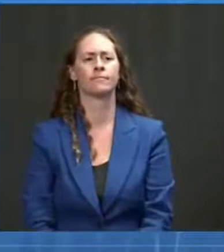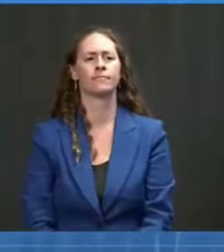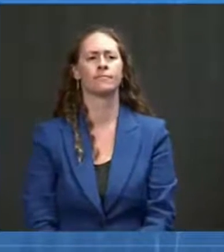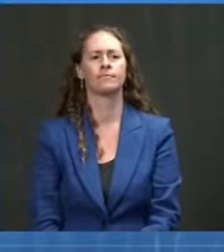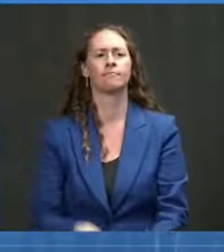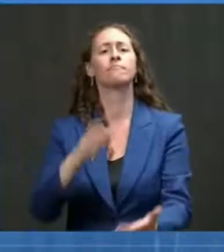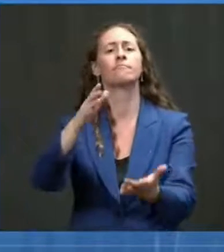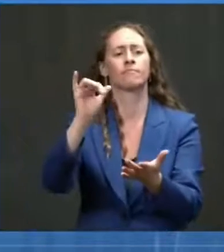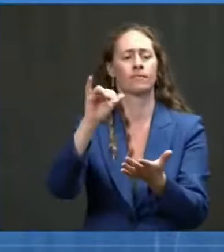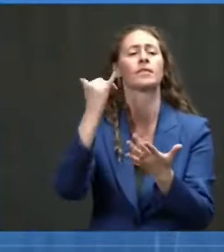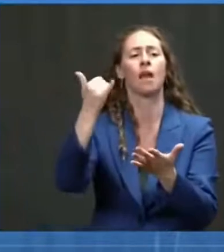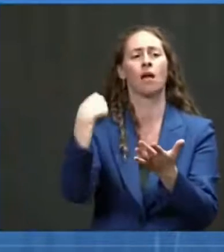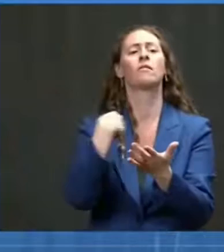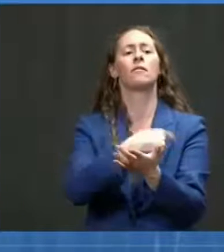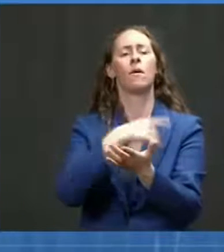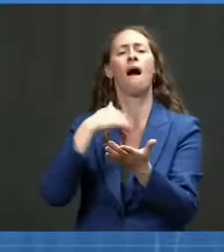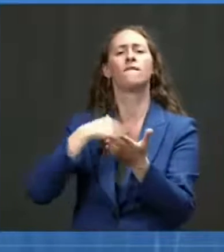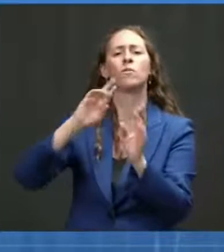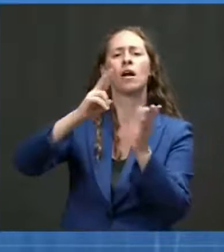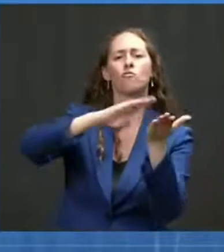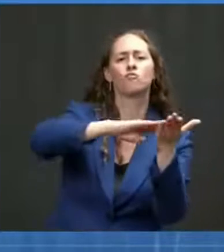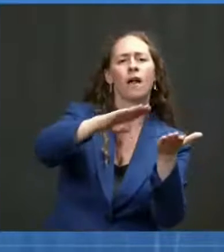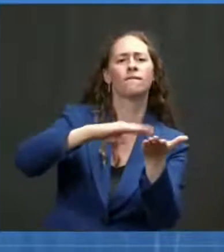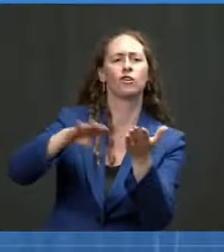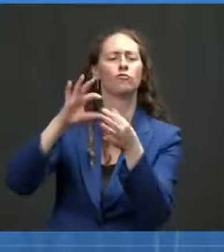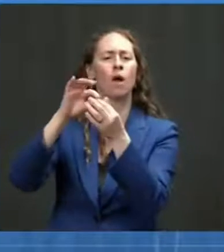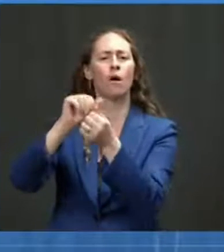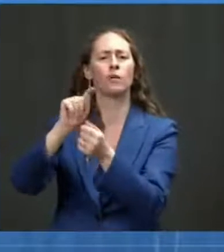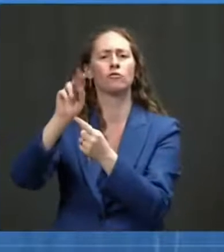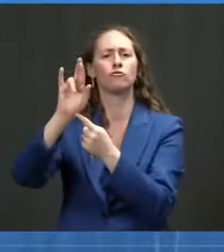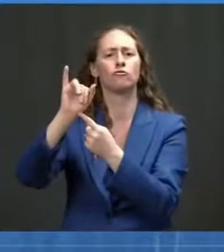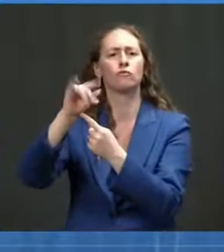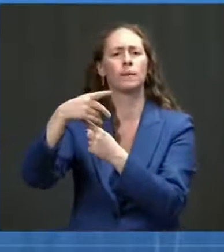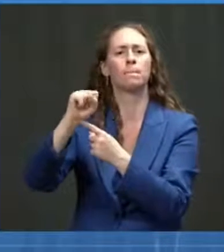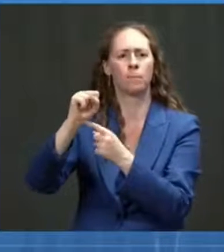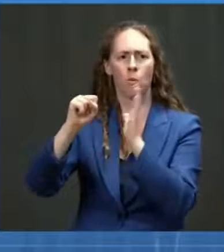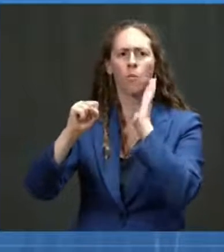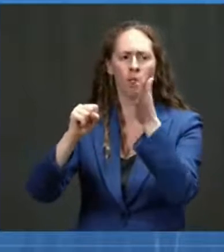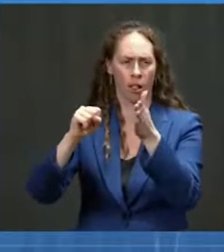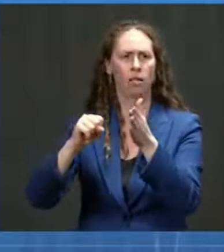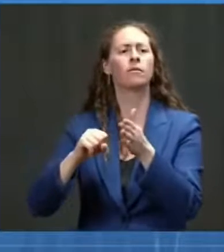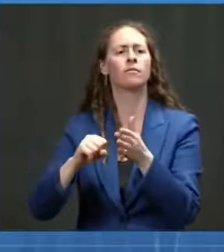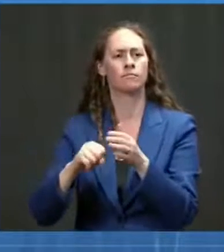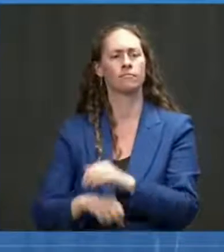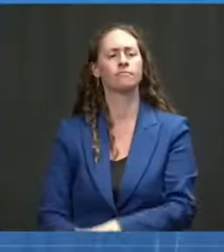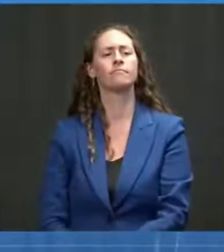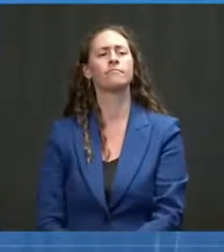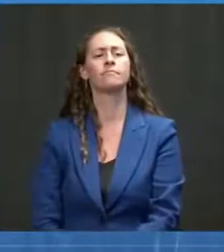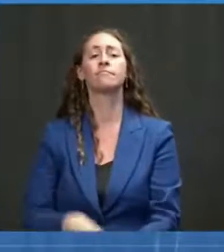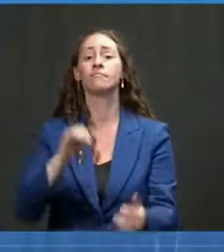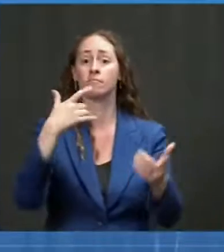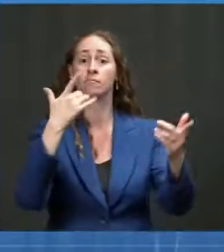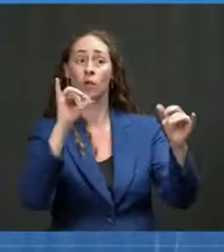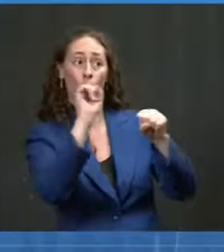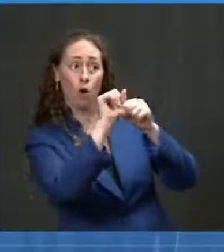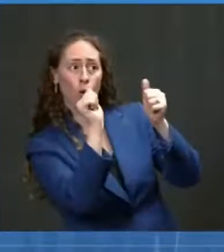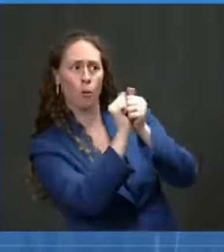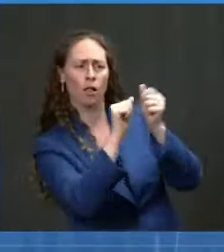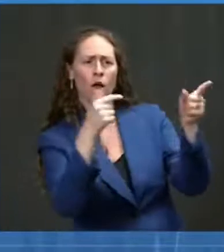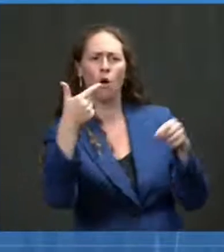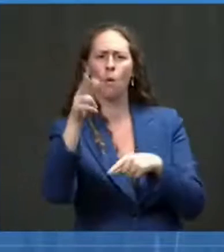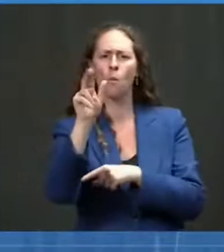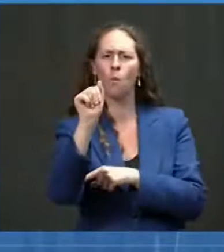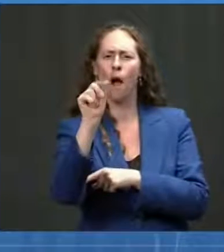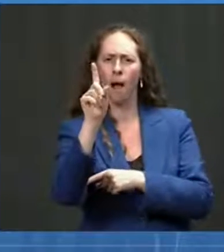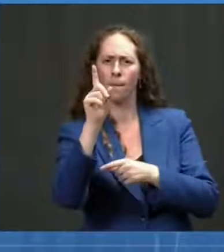are the largest contributor, the Quad Partnership, which we helped to establish, which is on track to produce at least 1 billion